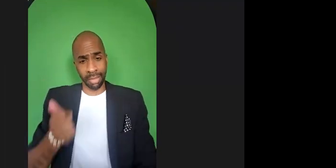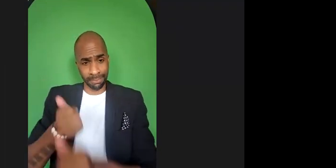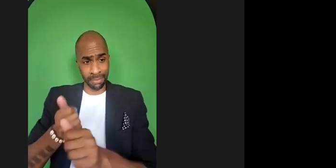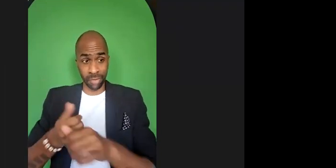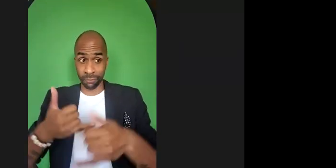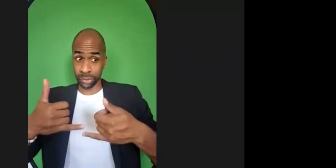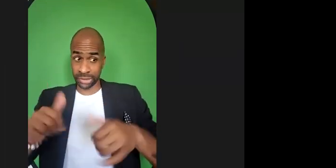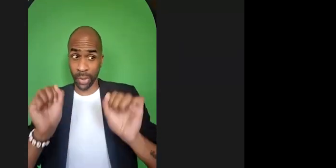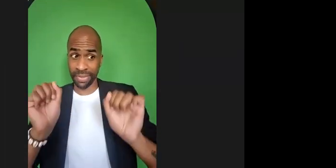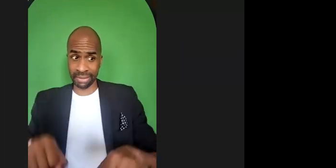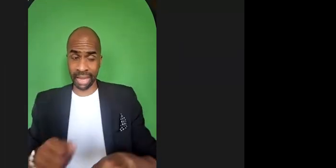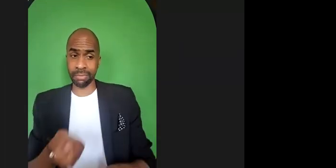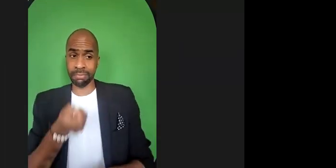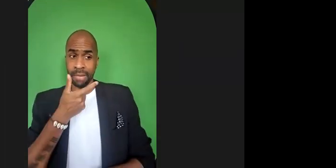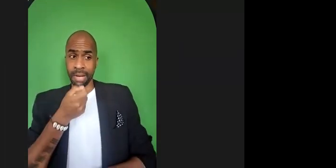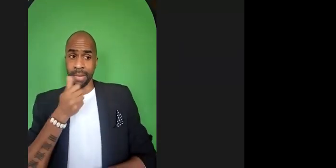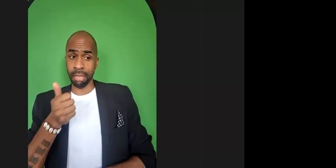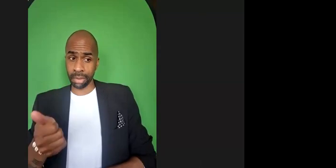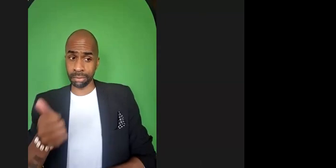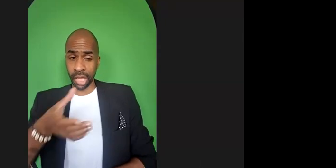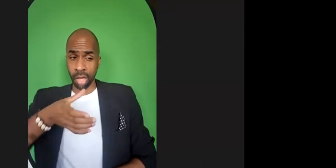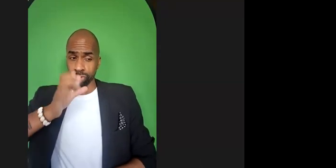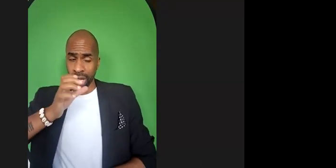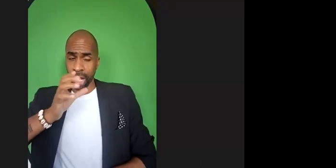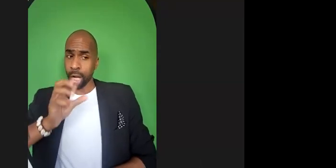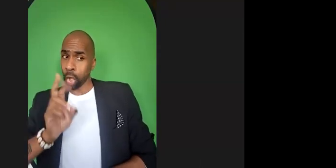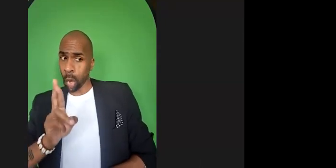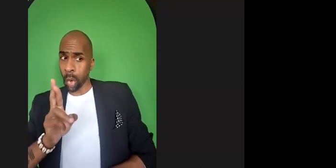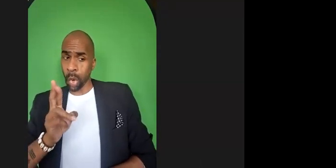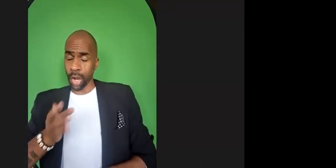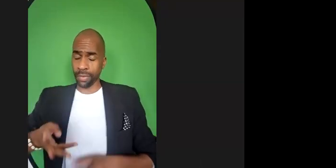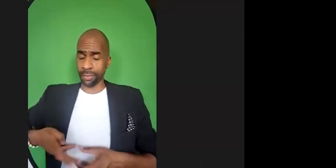to self-ingest either by mouth or via a tube?